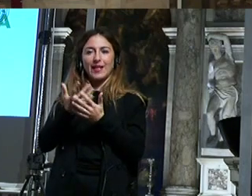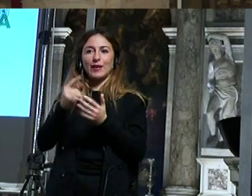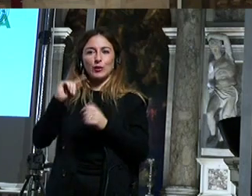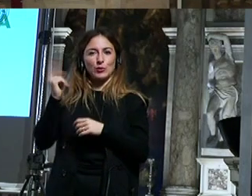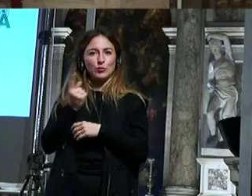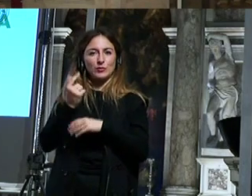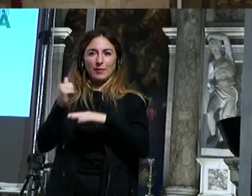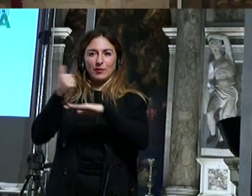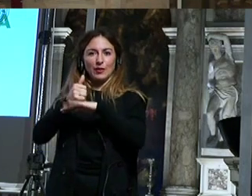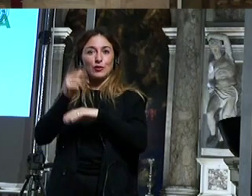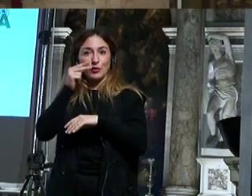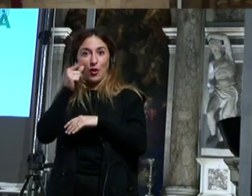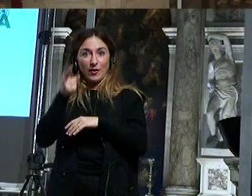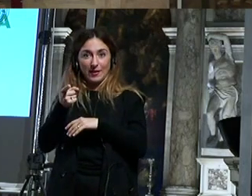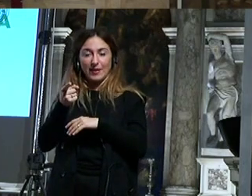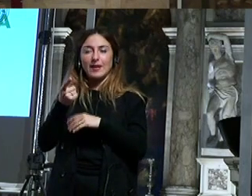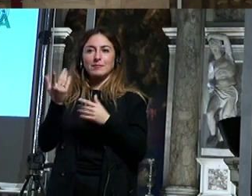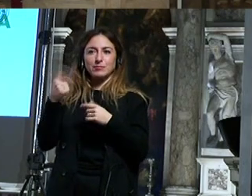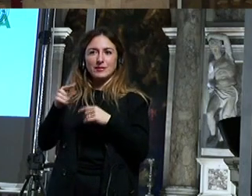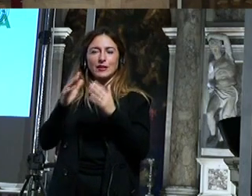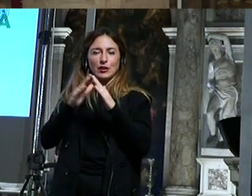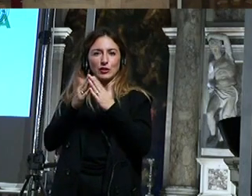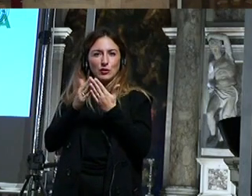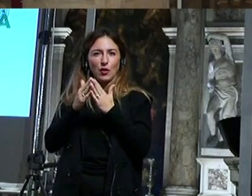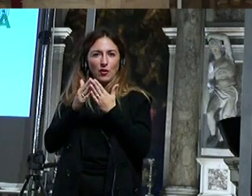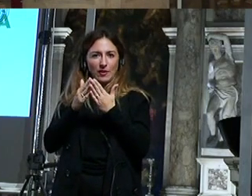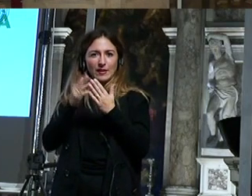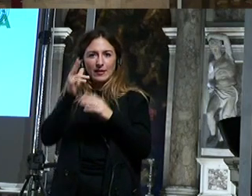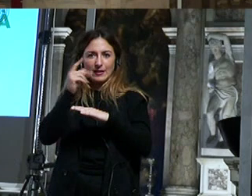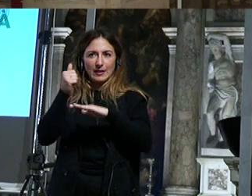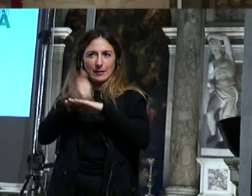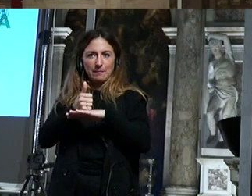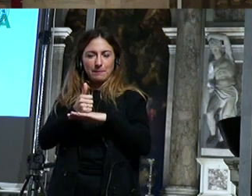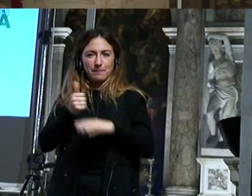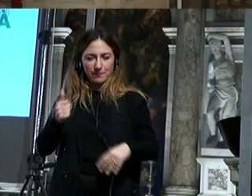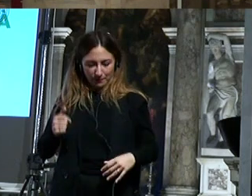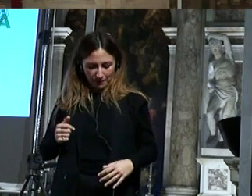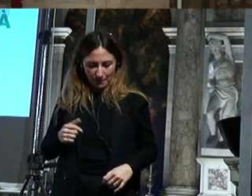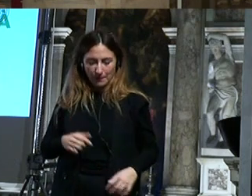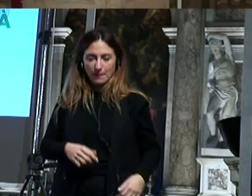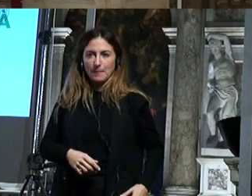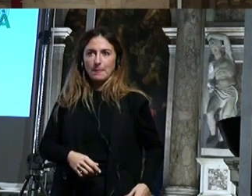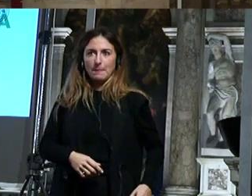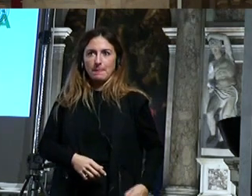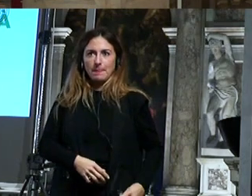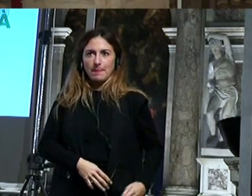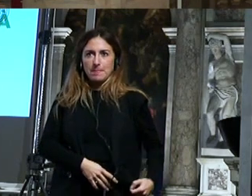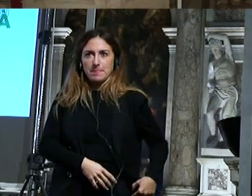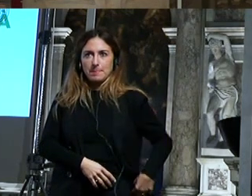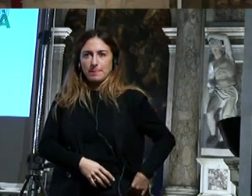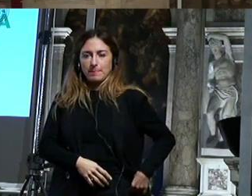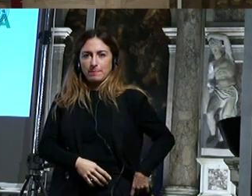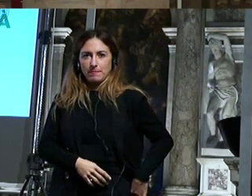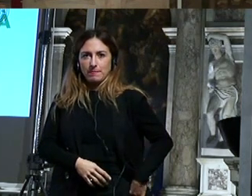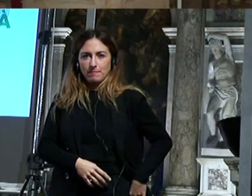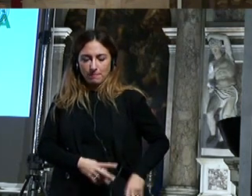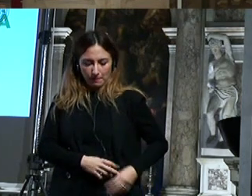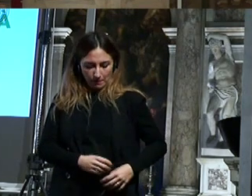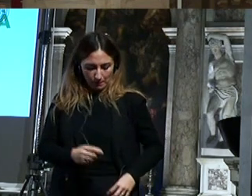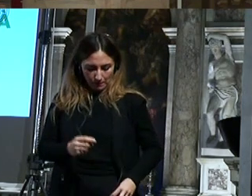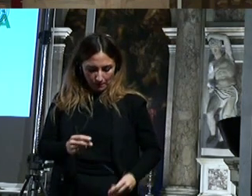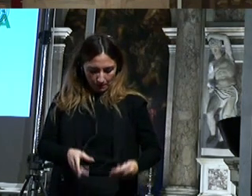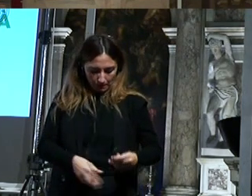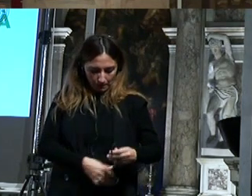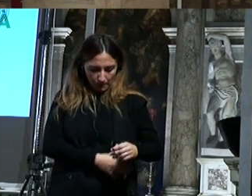and it is very much about women's experience with men, whether it be fathers, which we spoke about, whether it be friends, whether